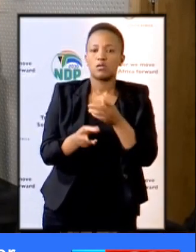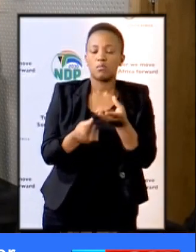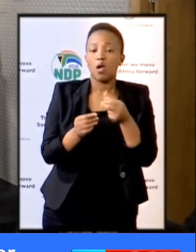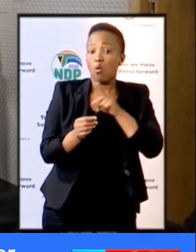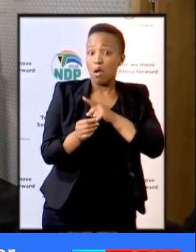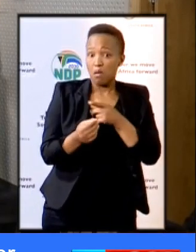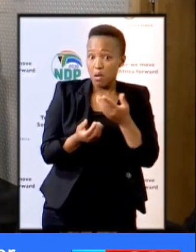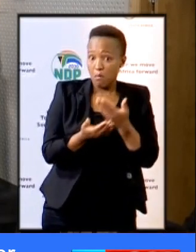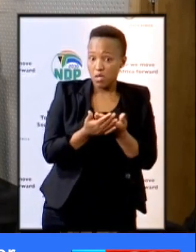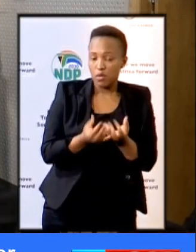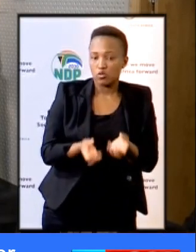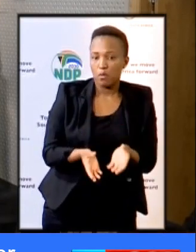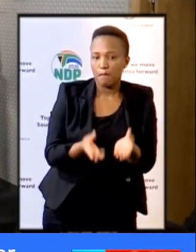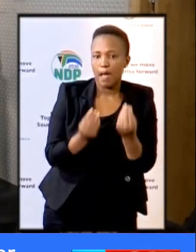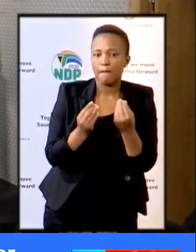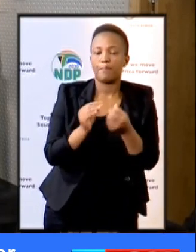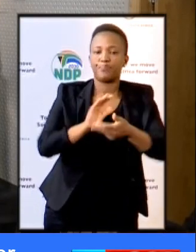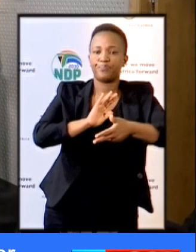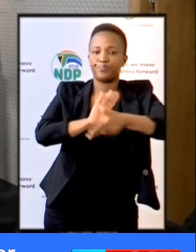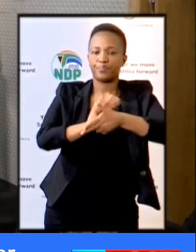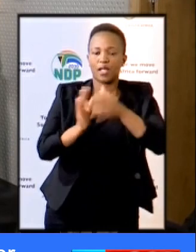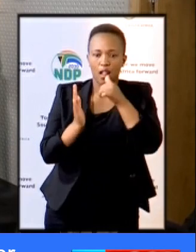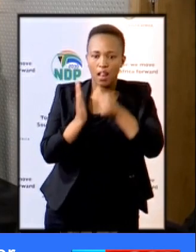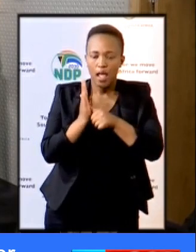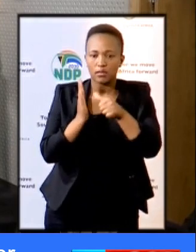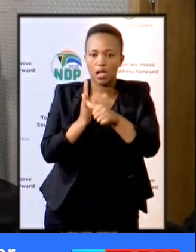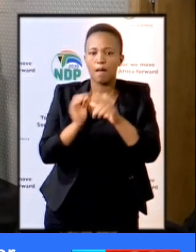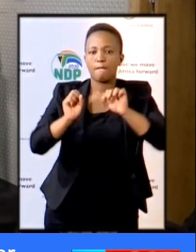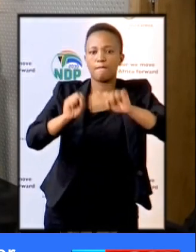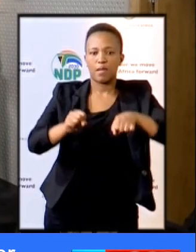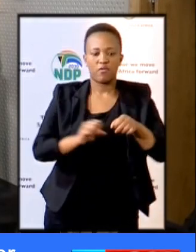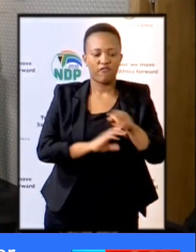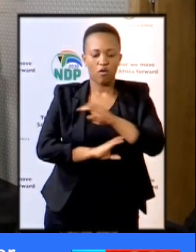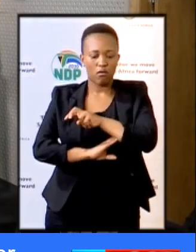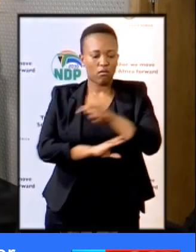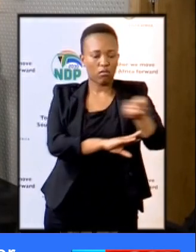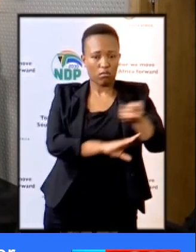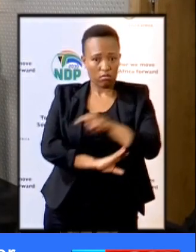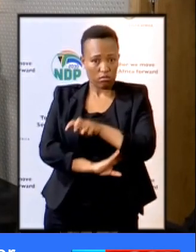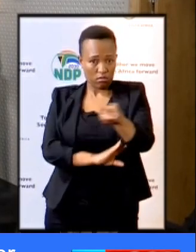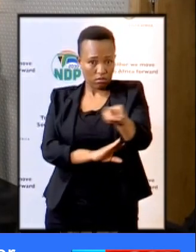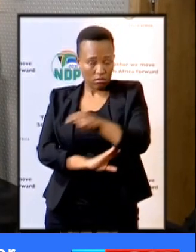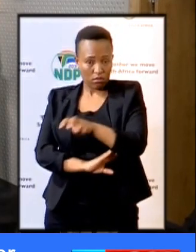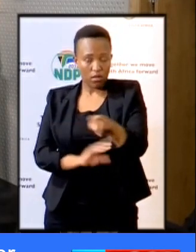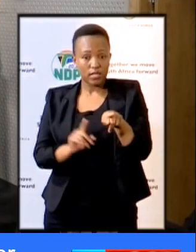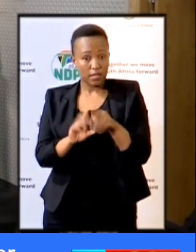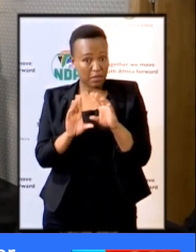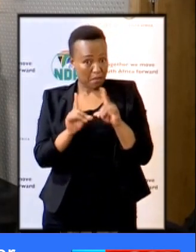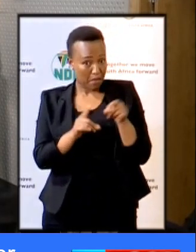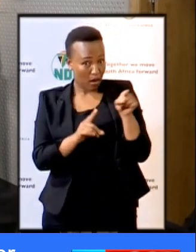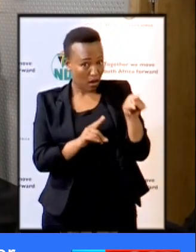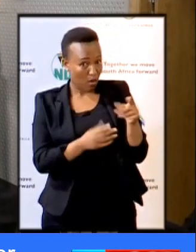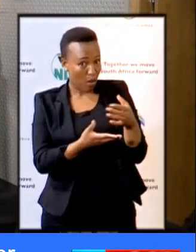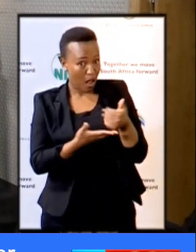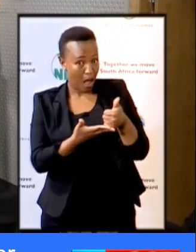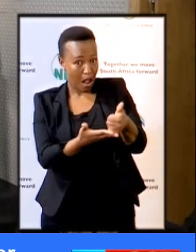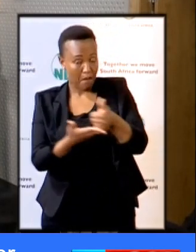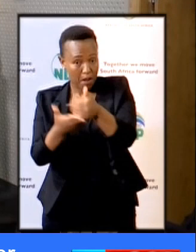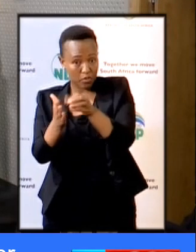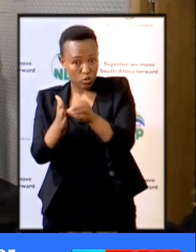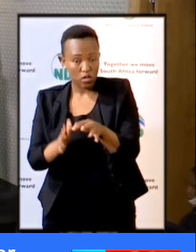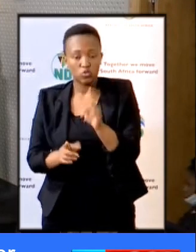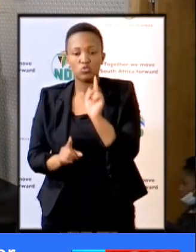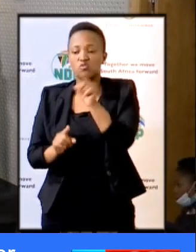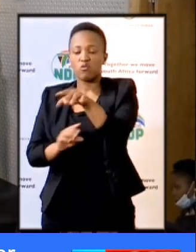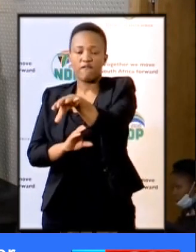enforcement regulations on traveling in between provinces, and will the department be assisting with that?